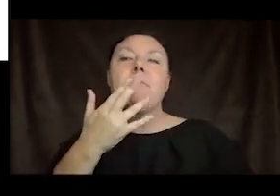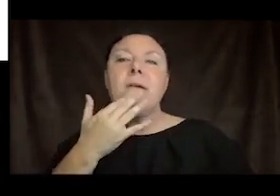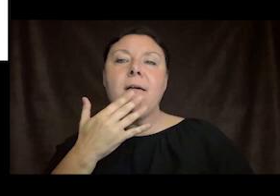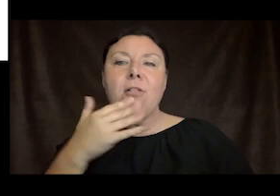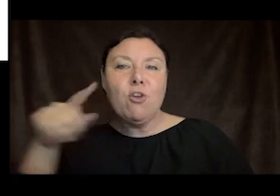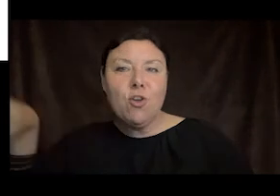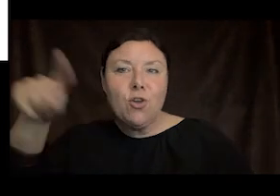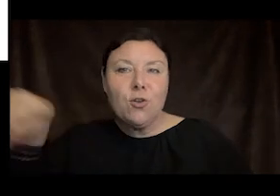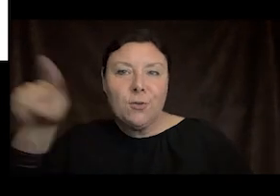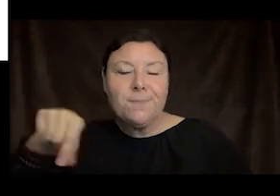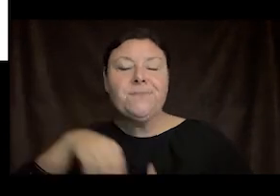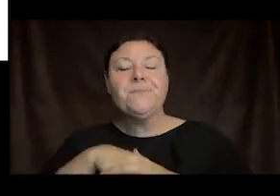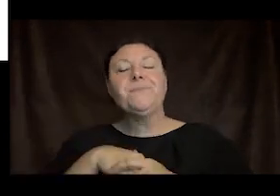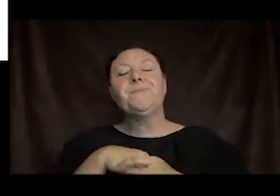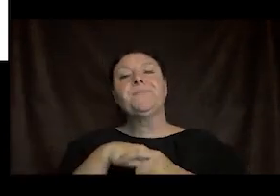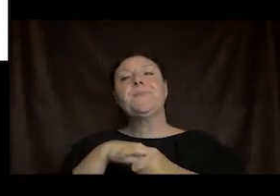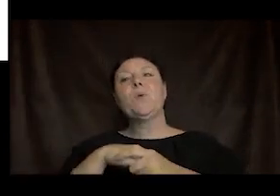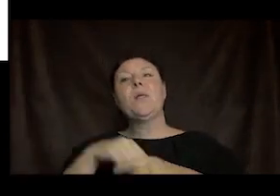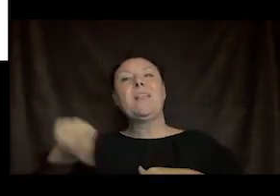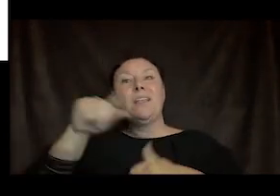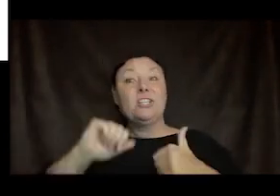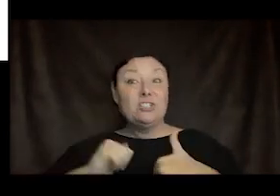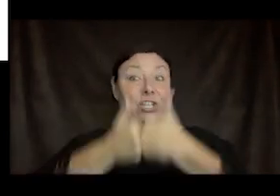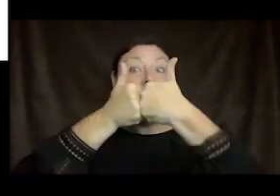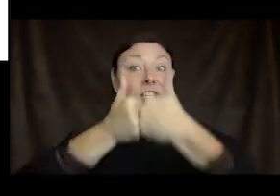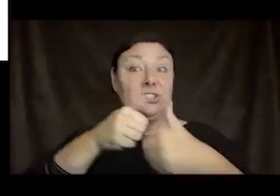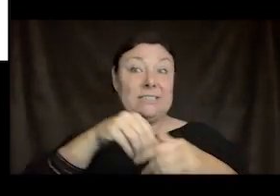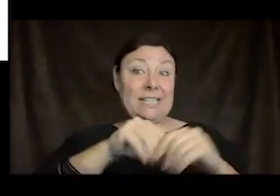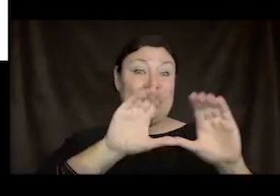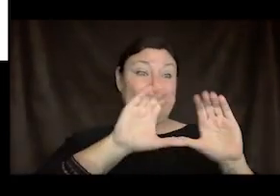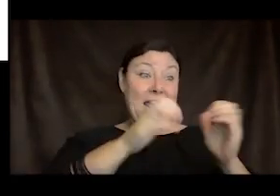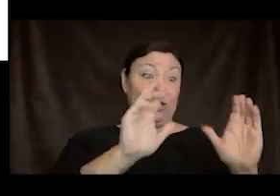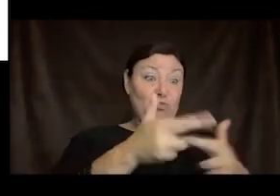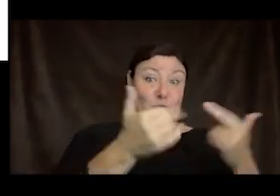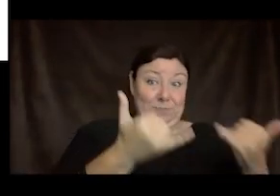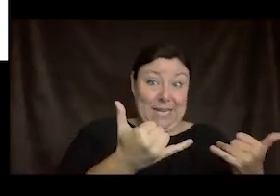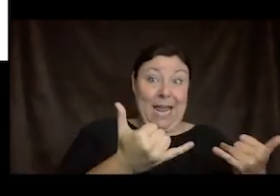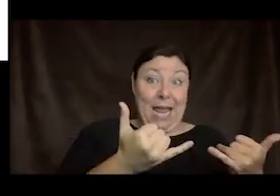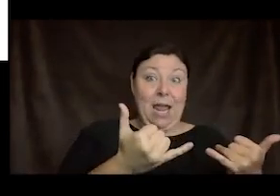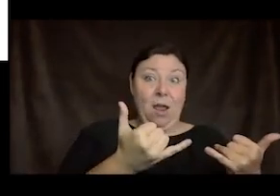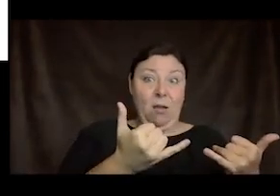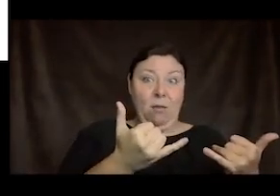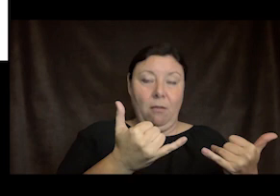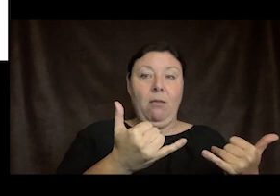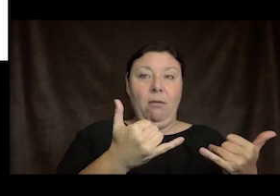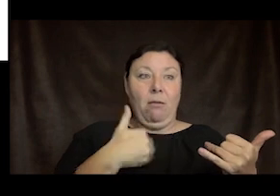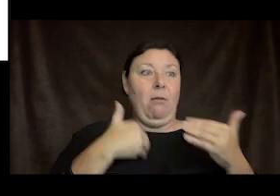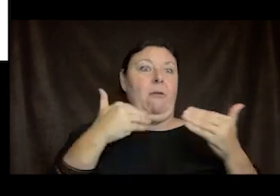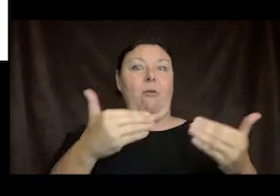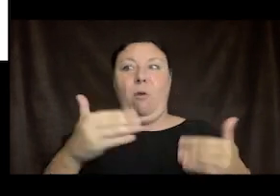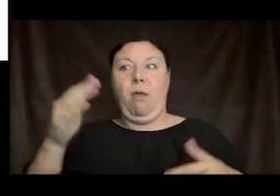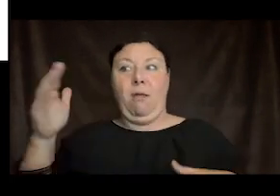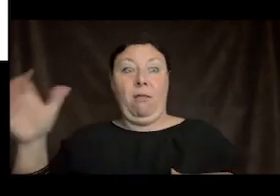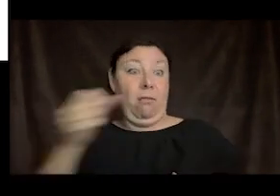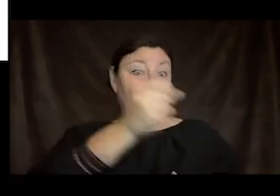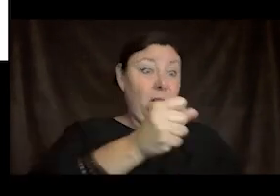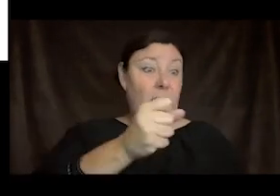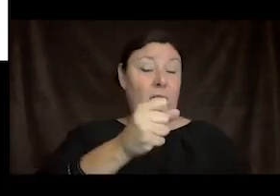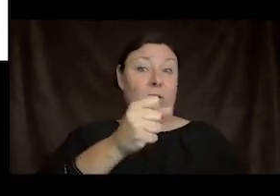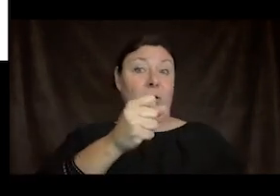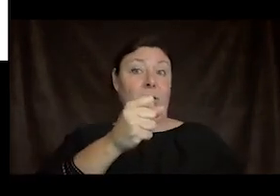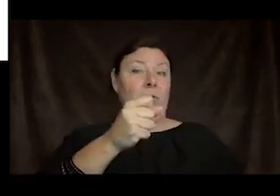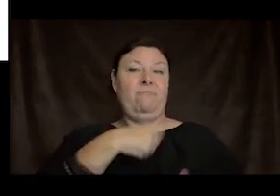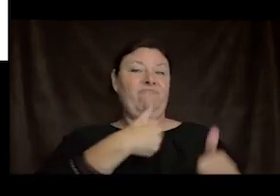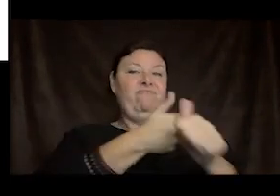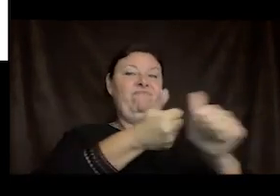with all of the challenges that you already have in the classroom, then you may make a decision, you know what, I'm just going to avoid the